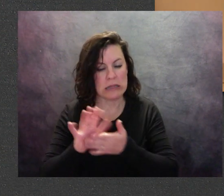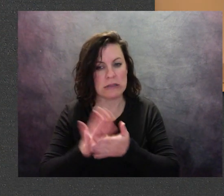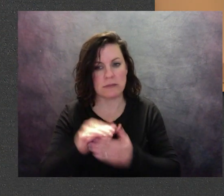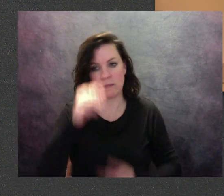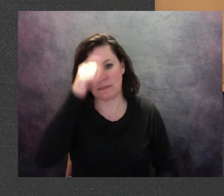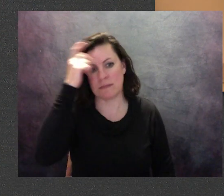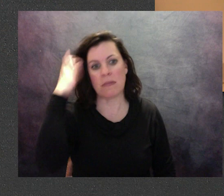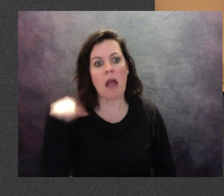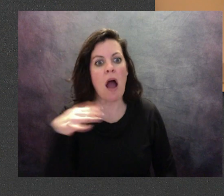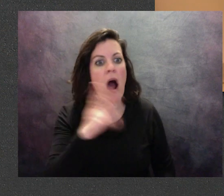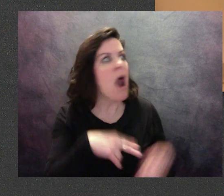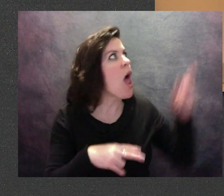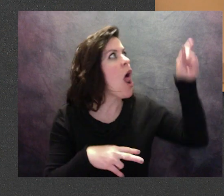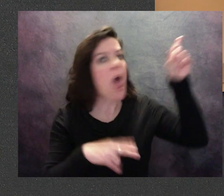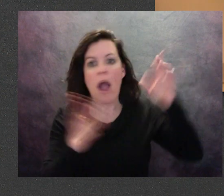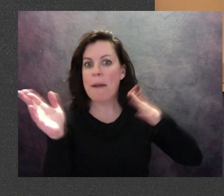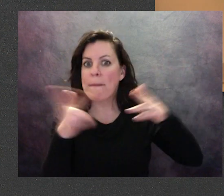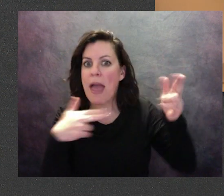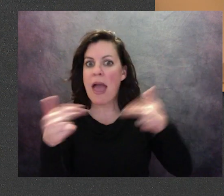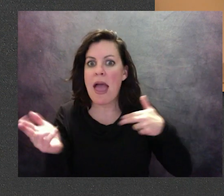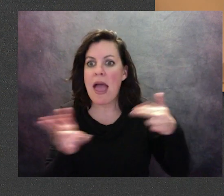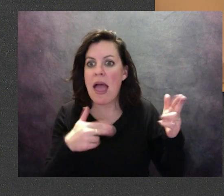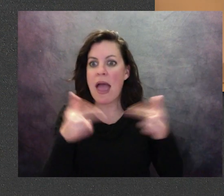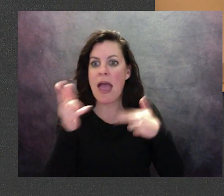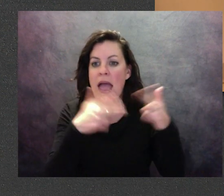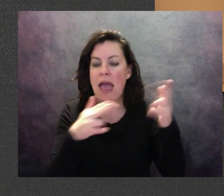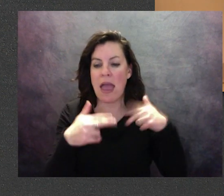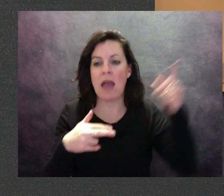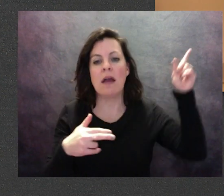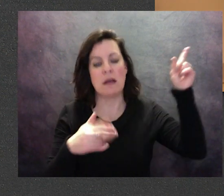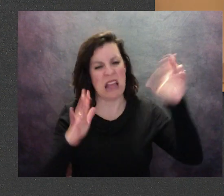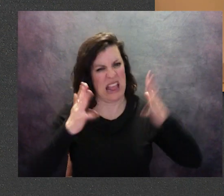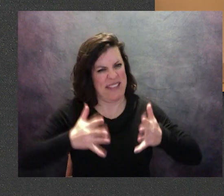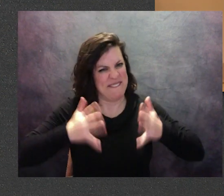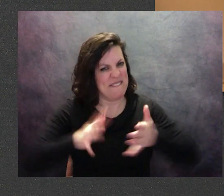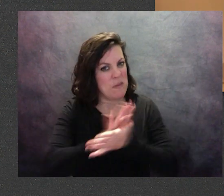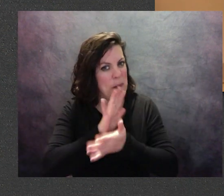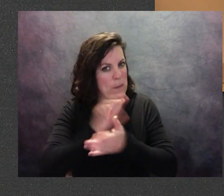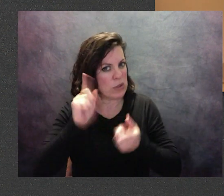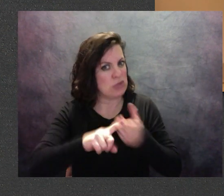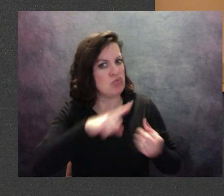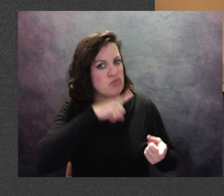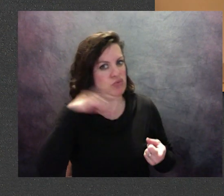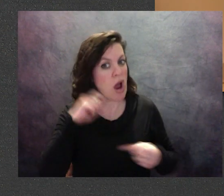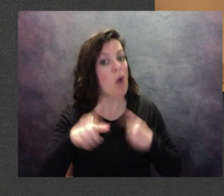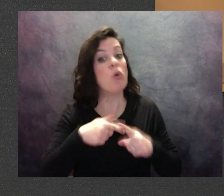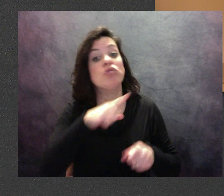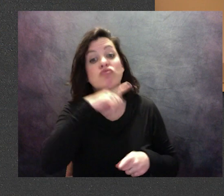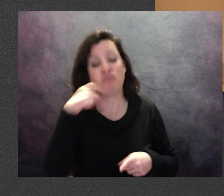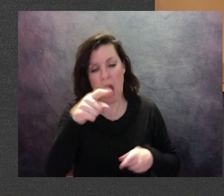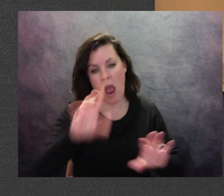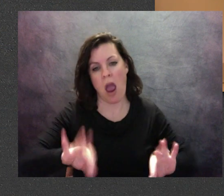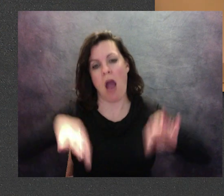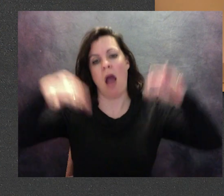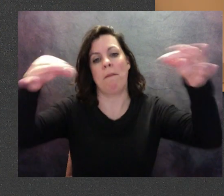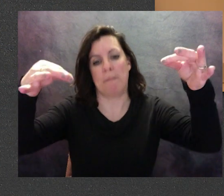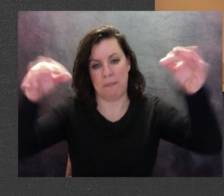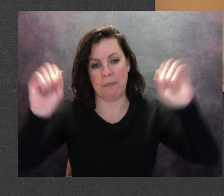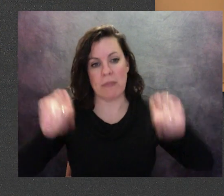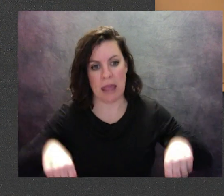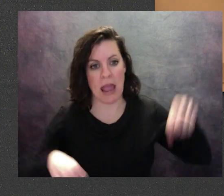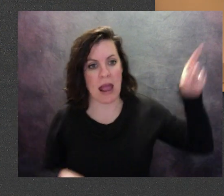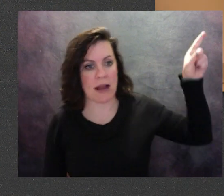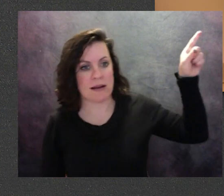And check it out. I can take my paper out when it dries. What do you think? Isn't that the coolest?